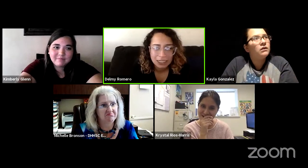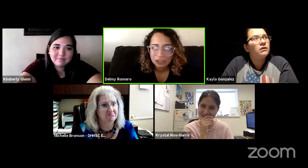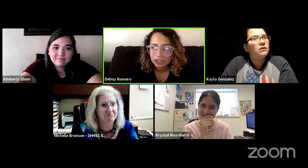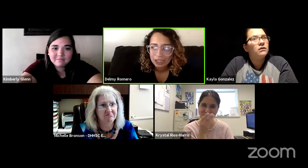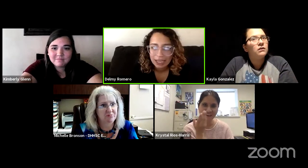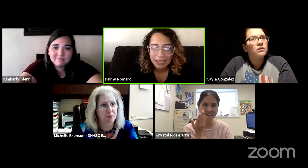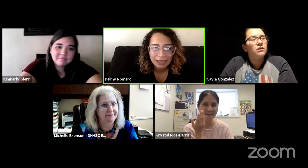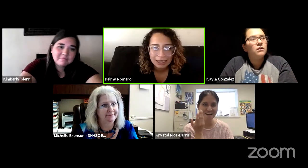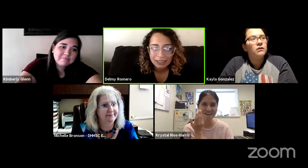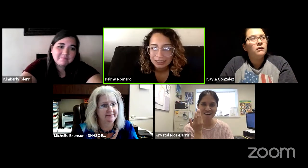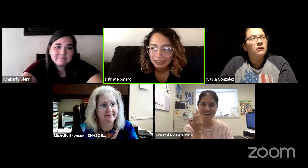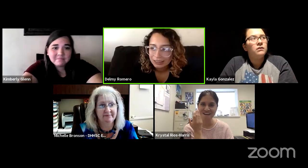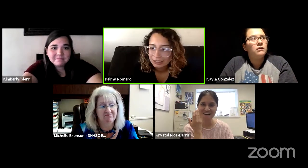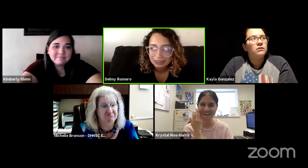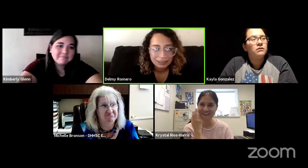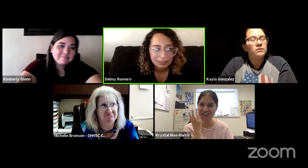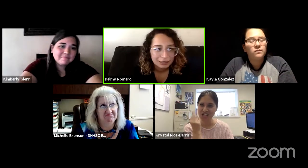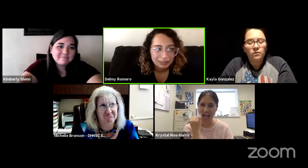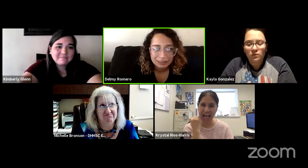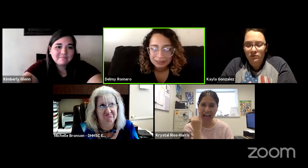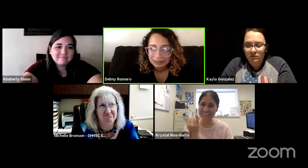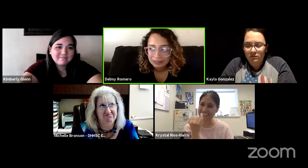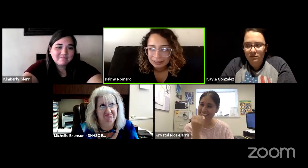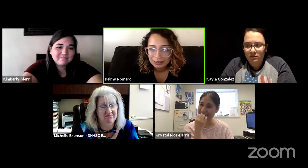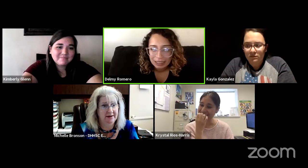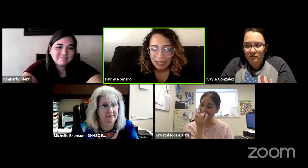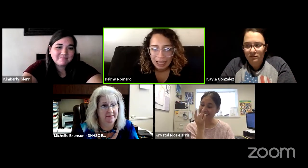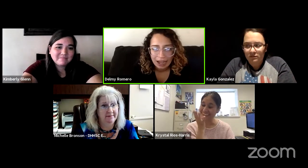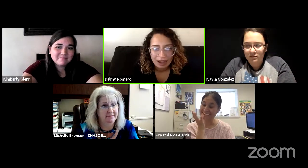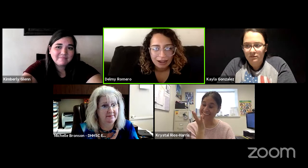Michelle's shaking her head.